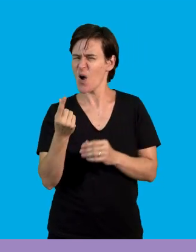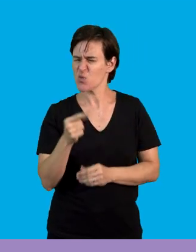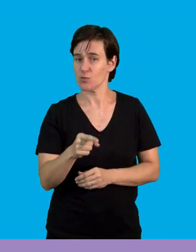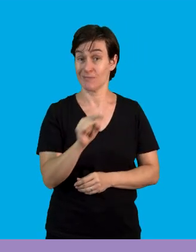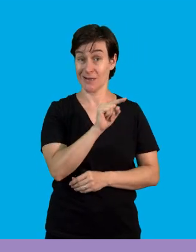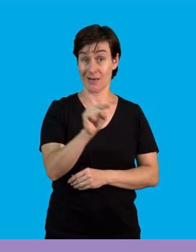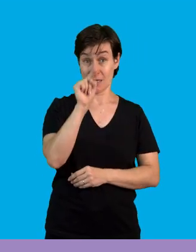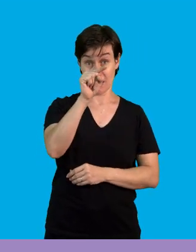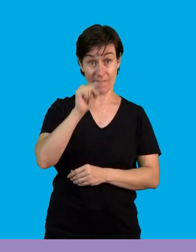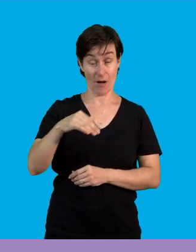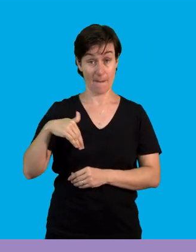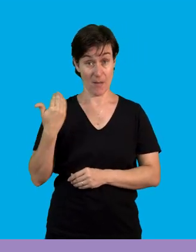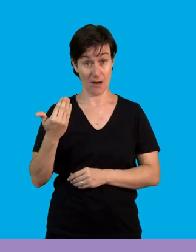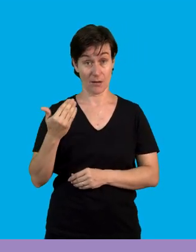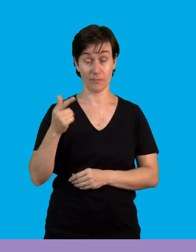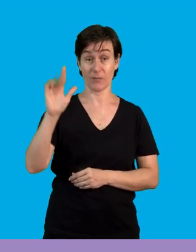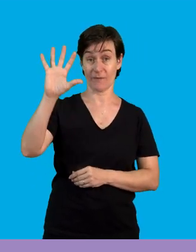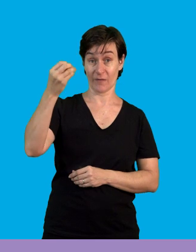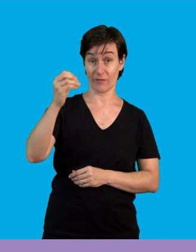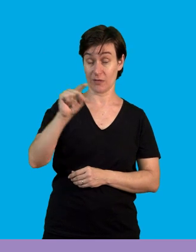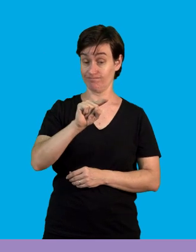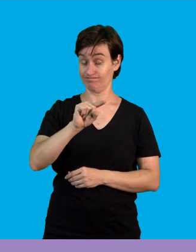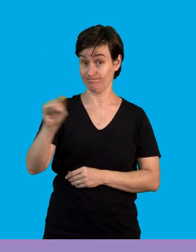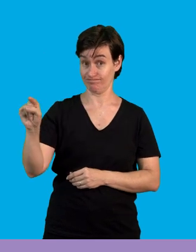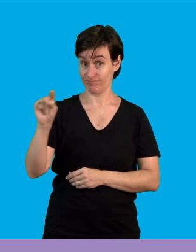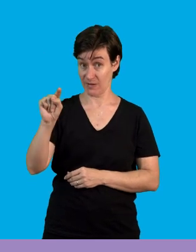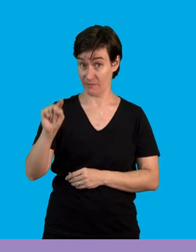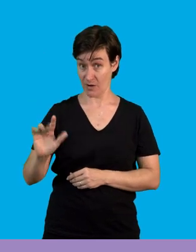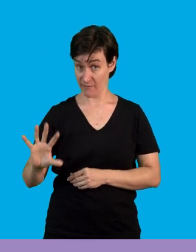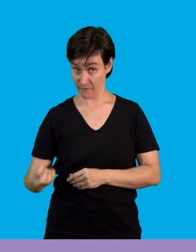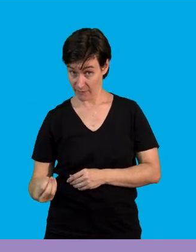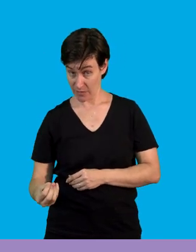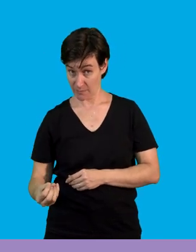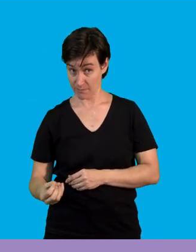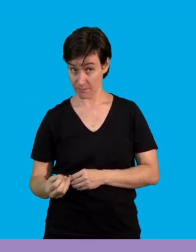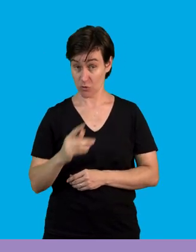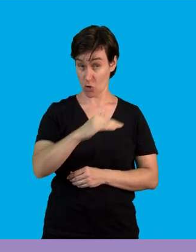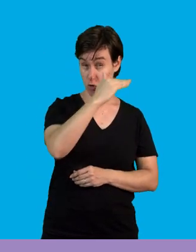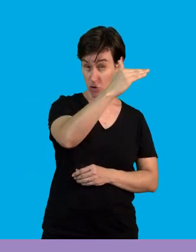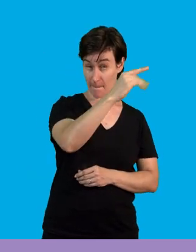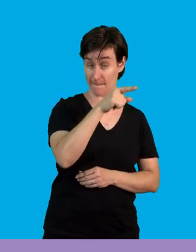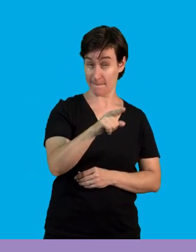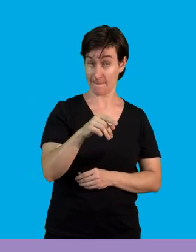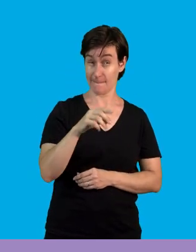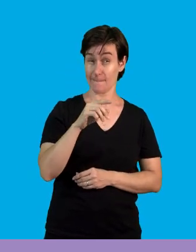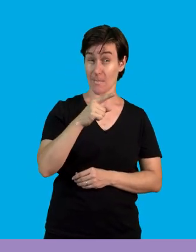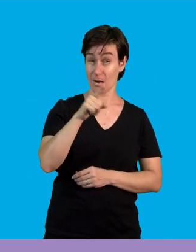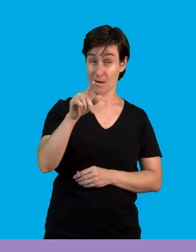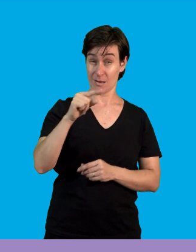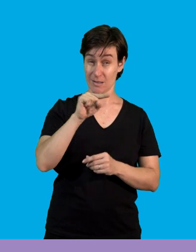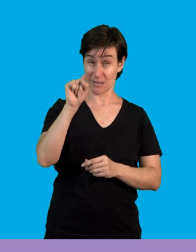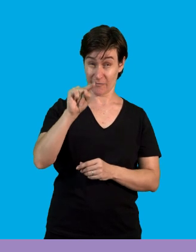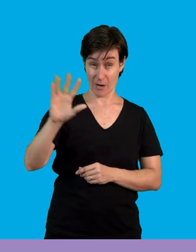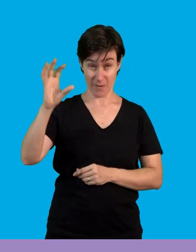them. And so we will divide them with 50 divided by 50. We divide